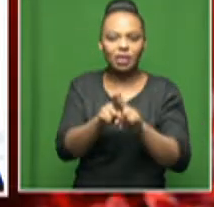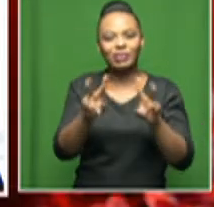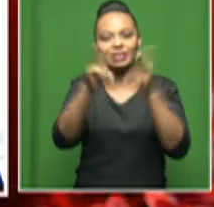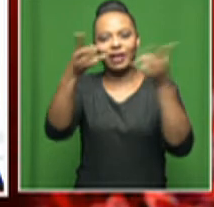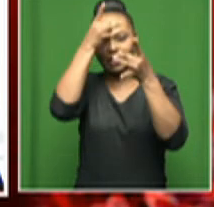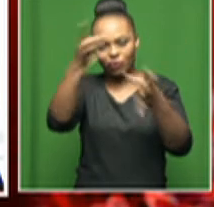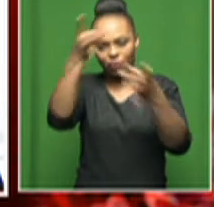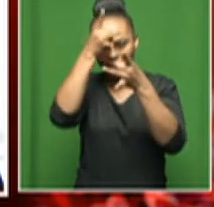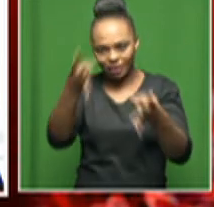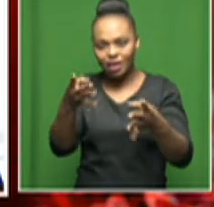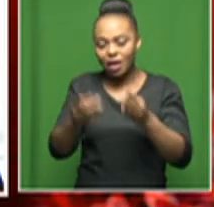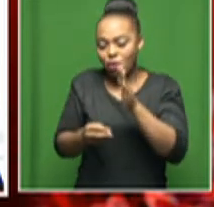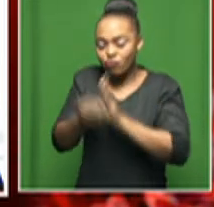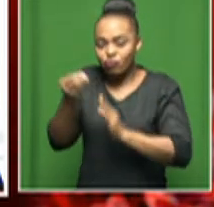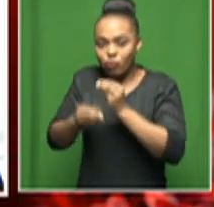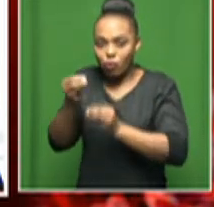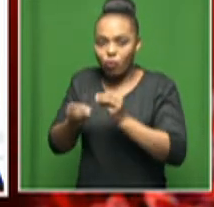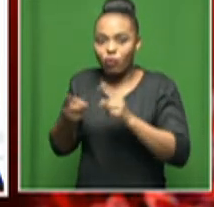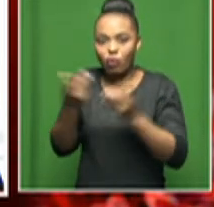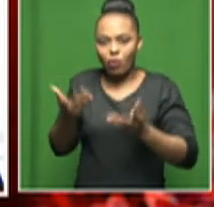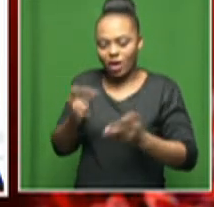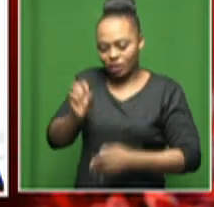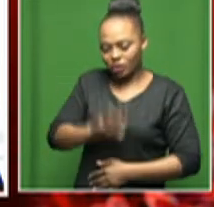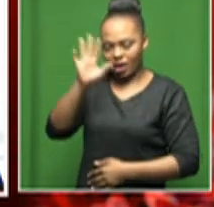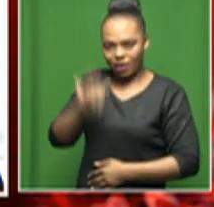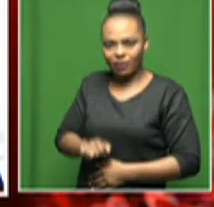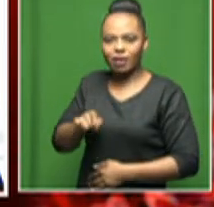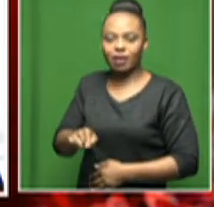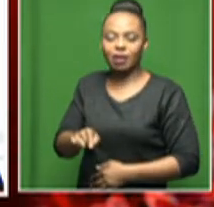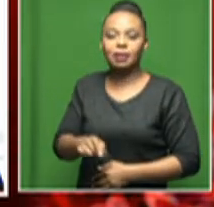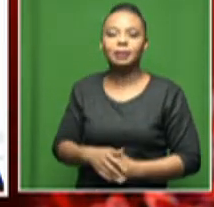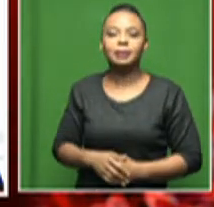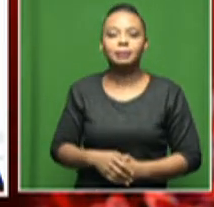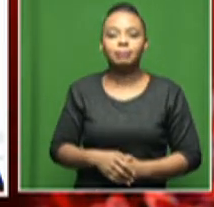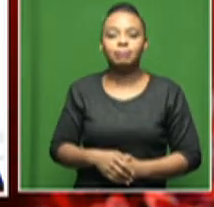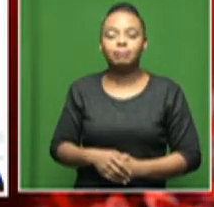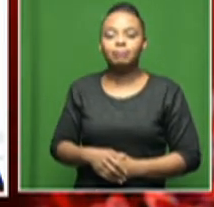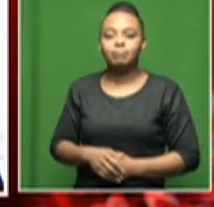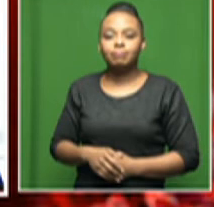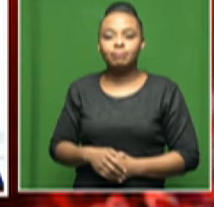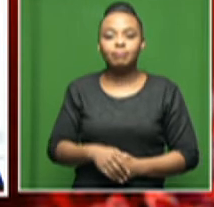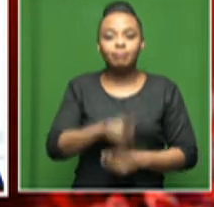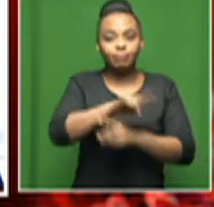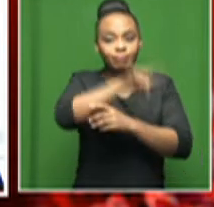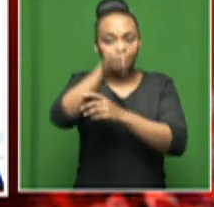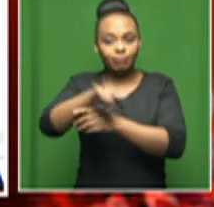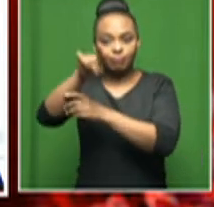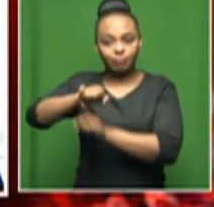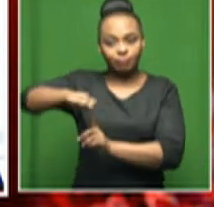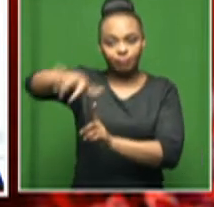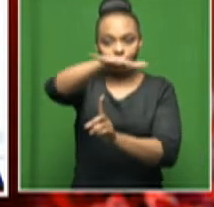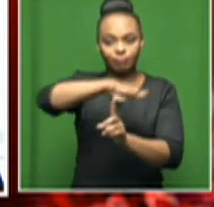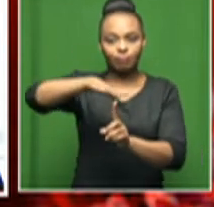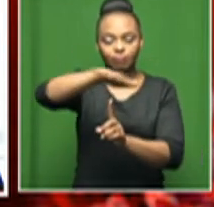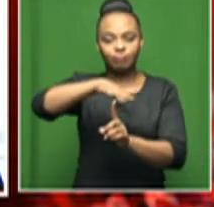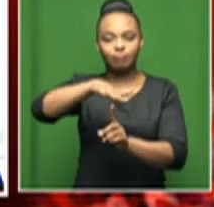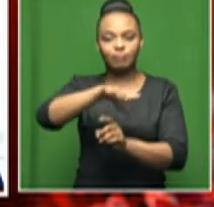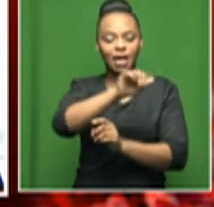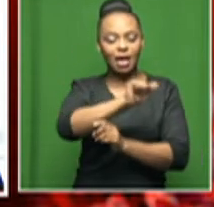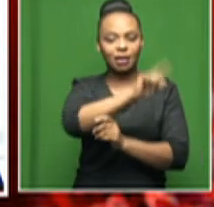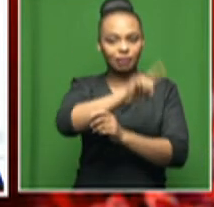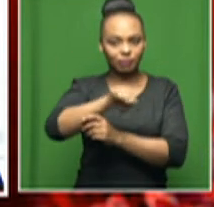specifically from South Africa, where in a similar sort of demographic as what was enrolled in the Astrazeneca